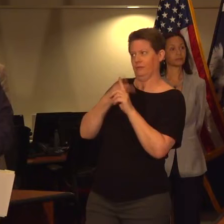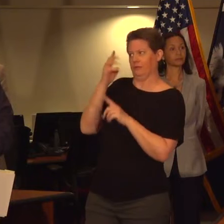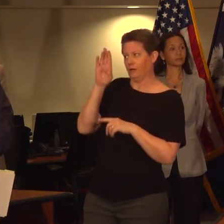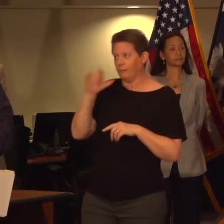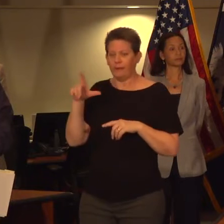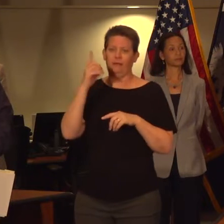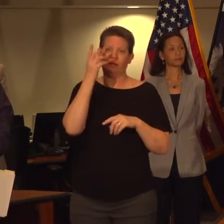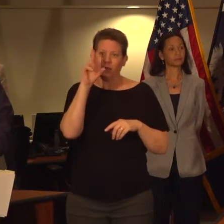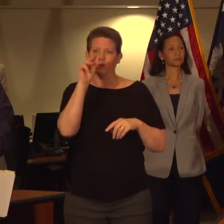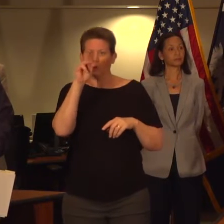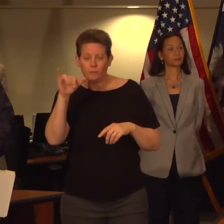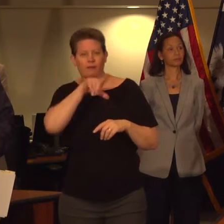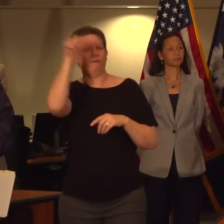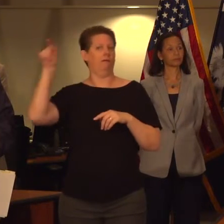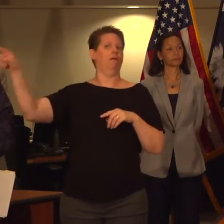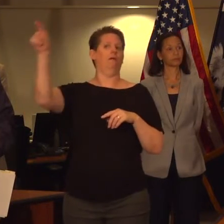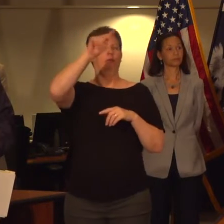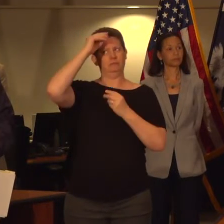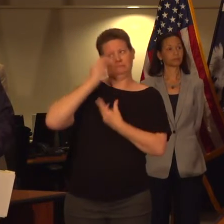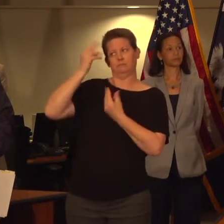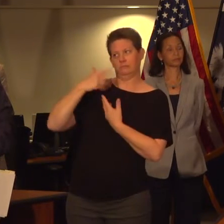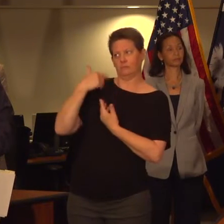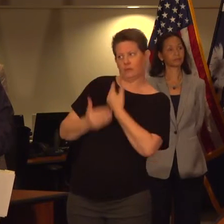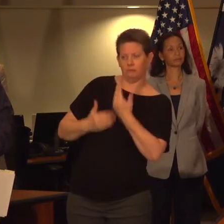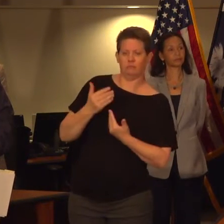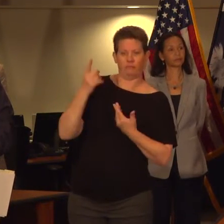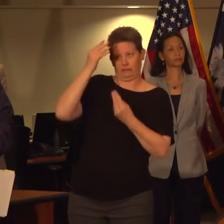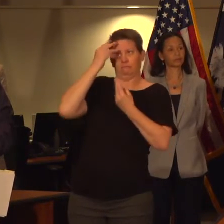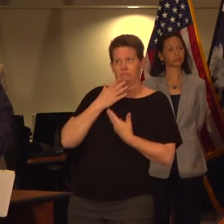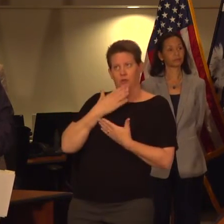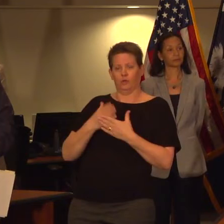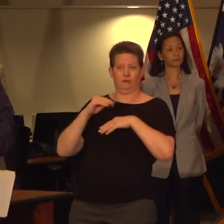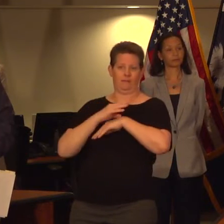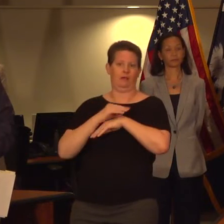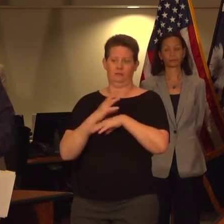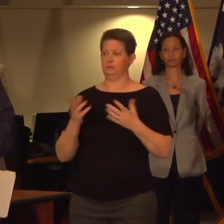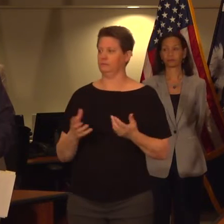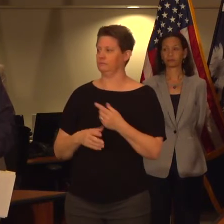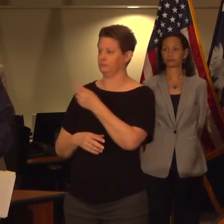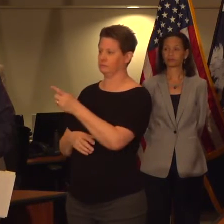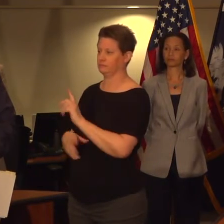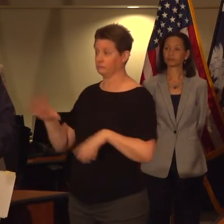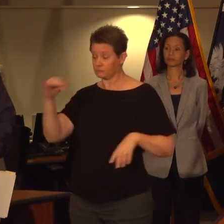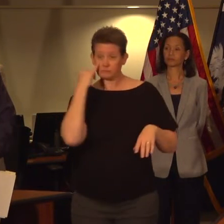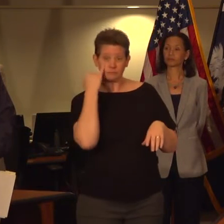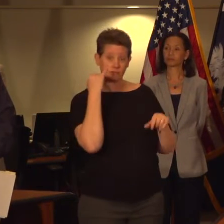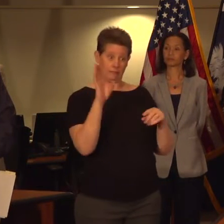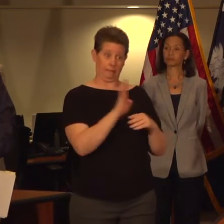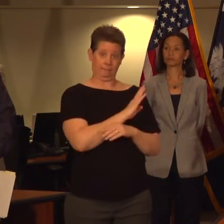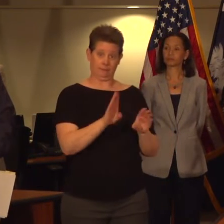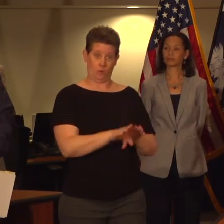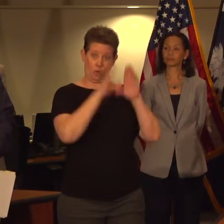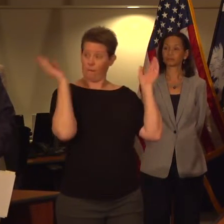Dr. Toomey, as well as other professionals that have given us copious advice. What happens if, when you open these